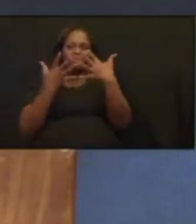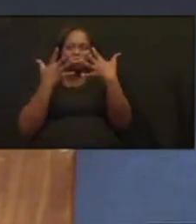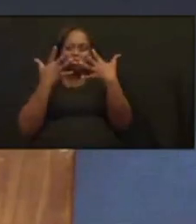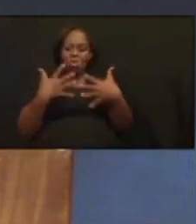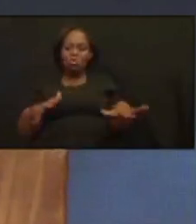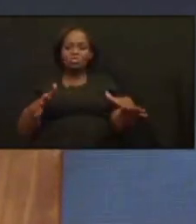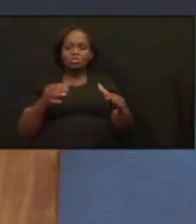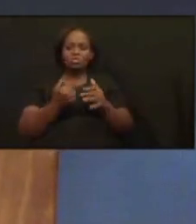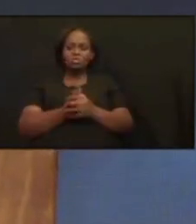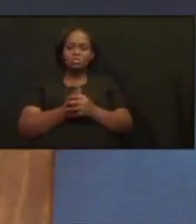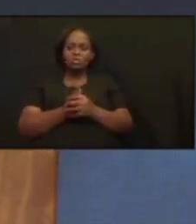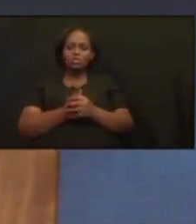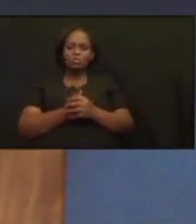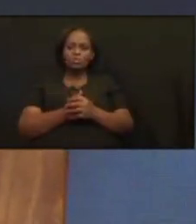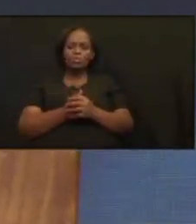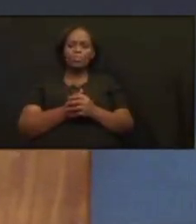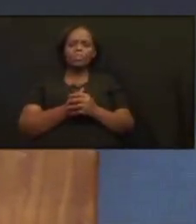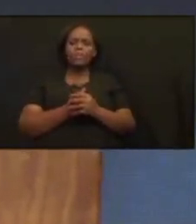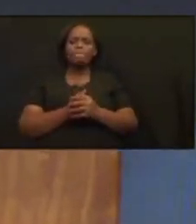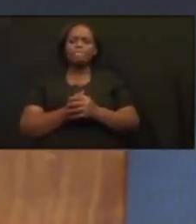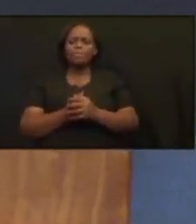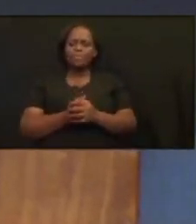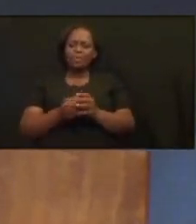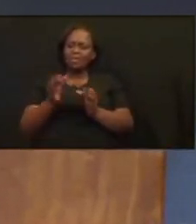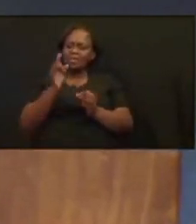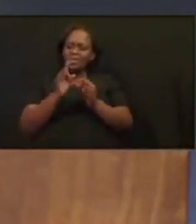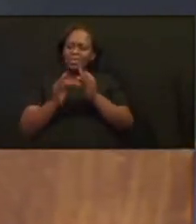There is ease when you find your place of glory.